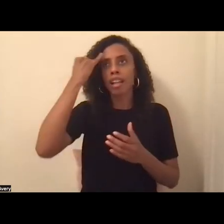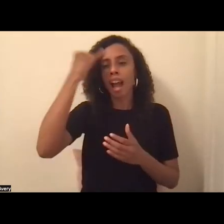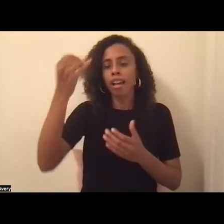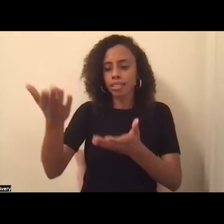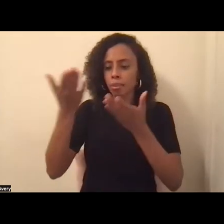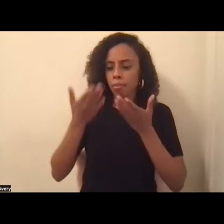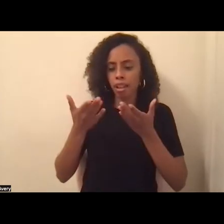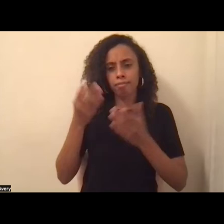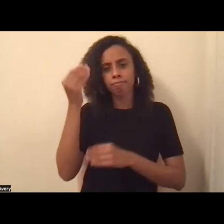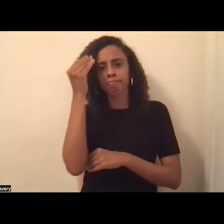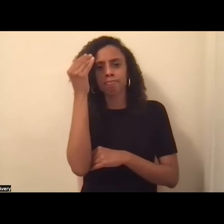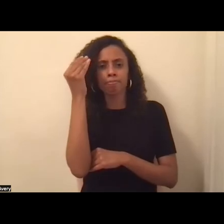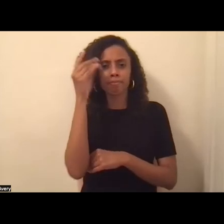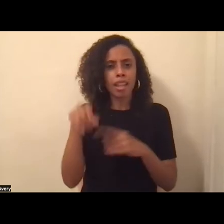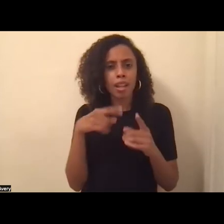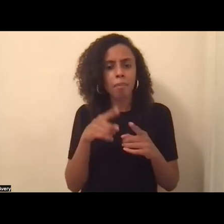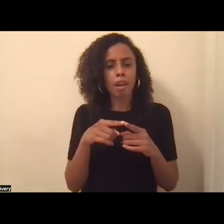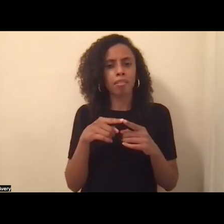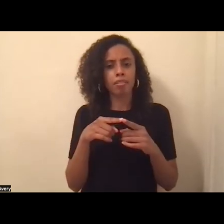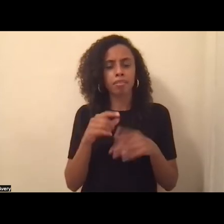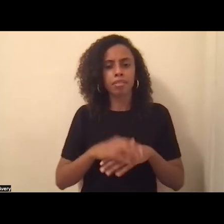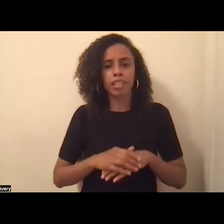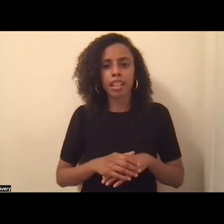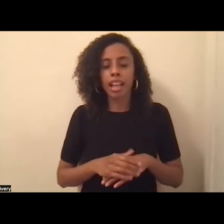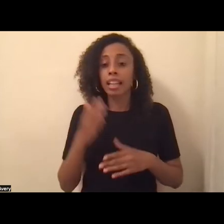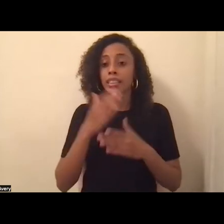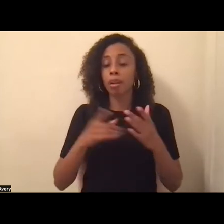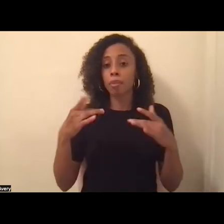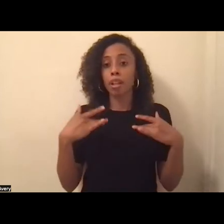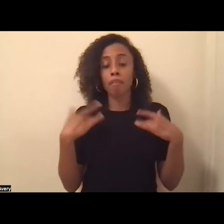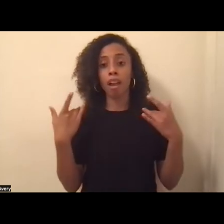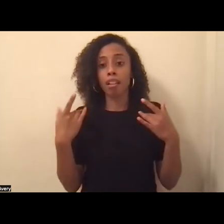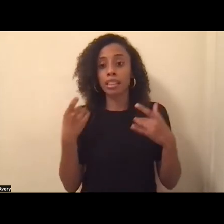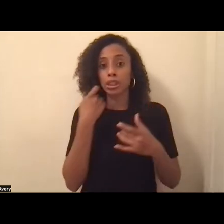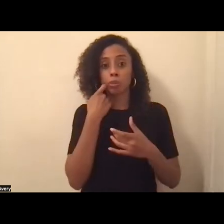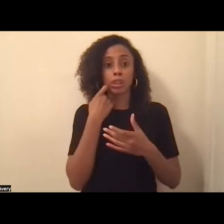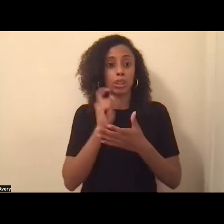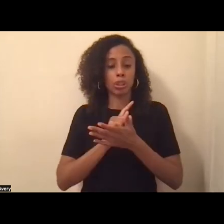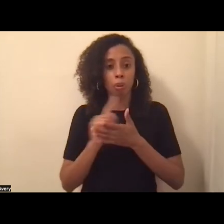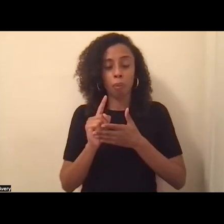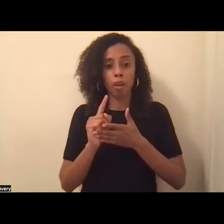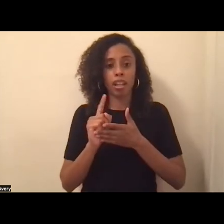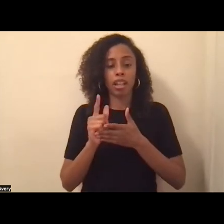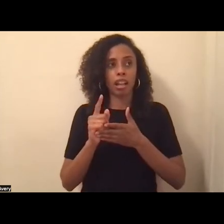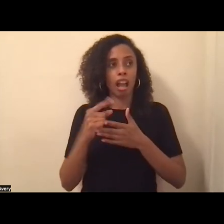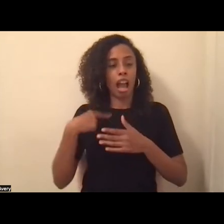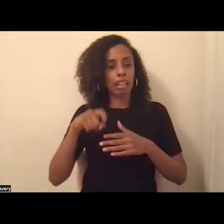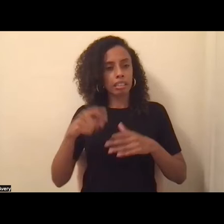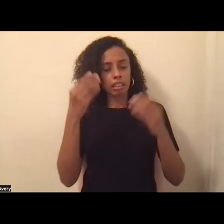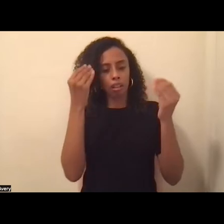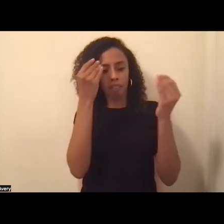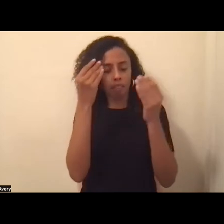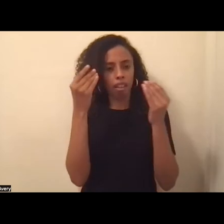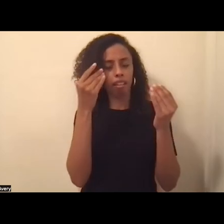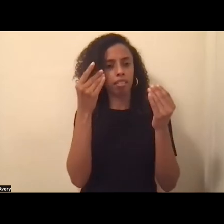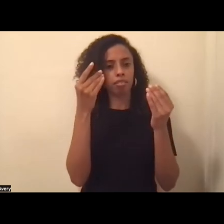presented. And so some of the events of the last week have caused me to grapple with some of these